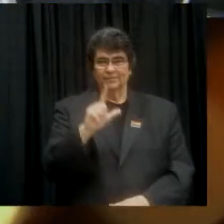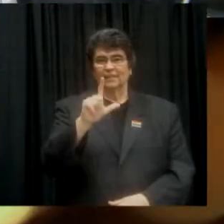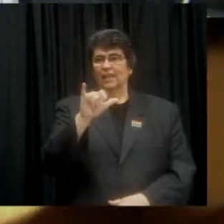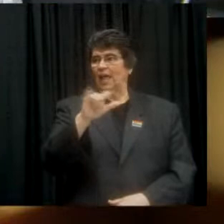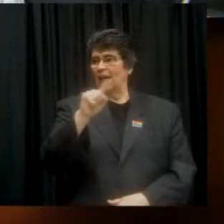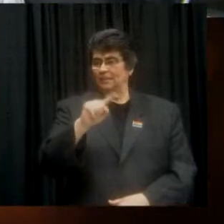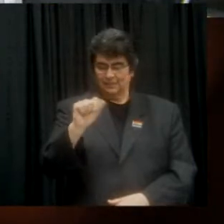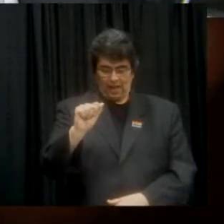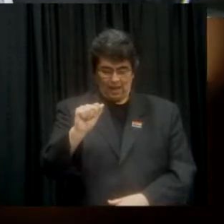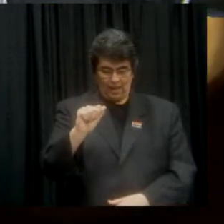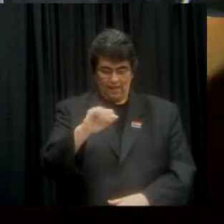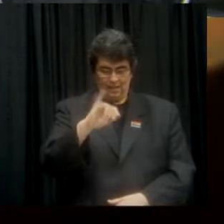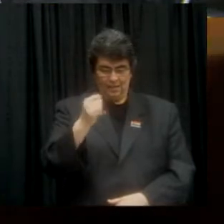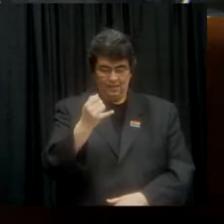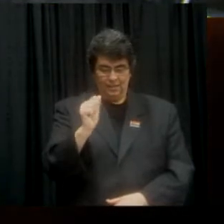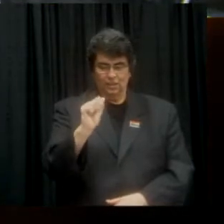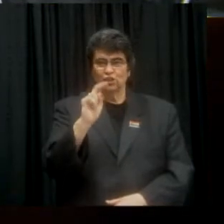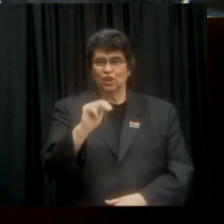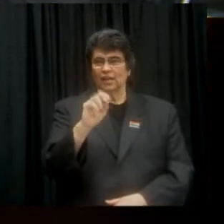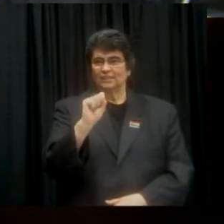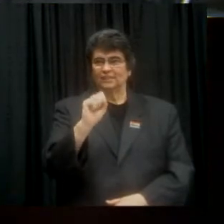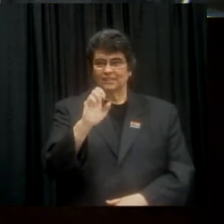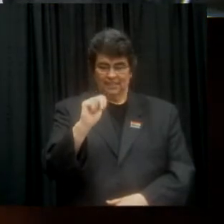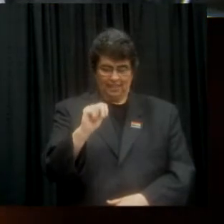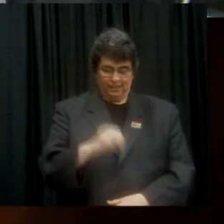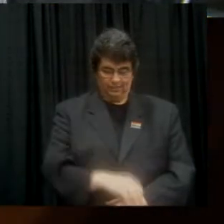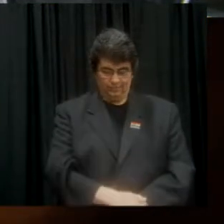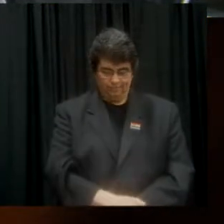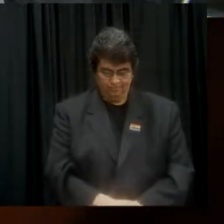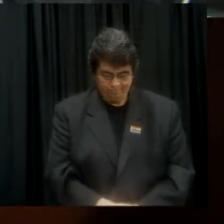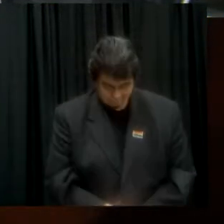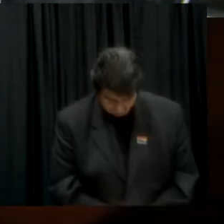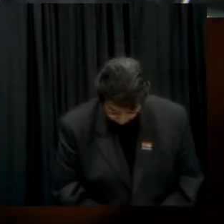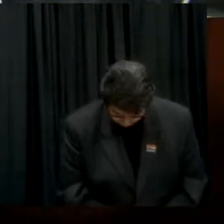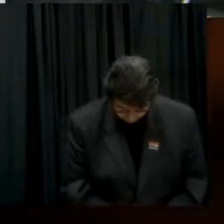Liza Jansen, cum laude.